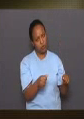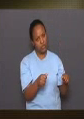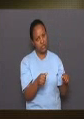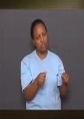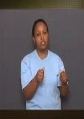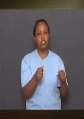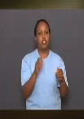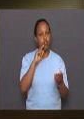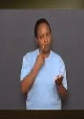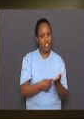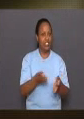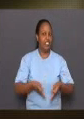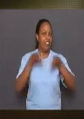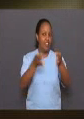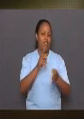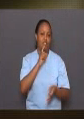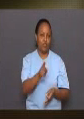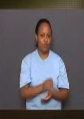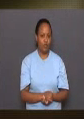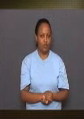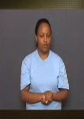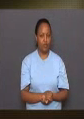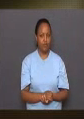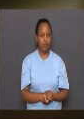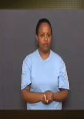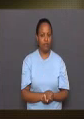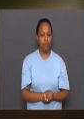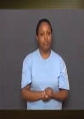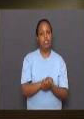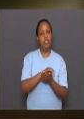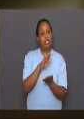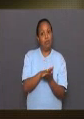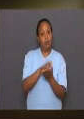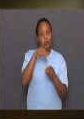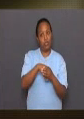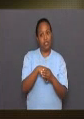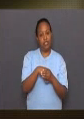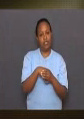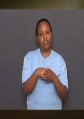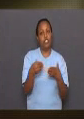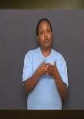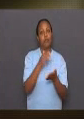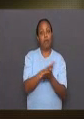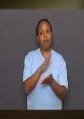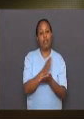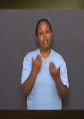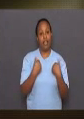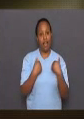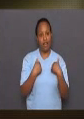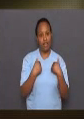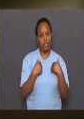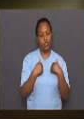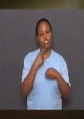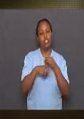conveying information. If the school has a newspaper, articles could be written about